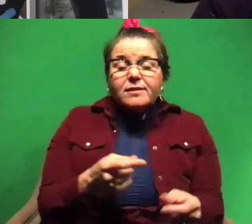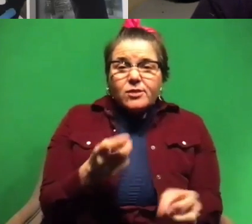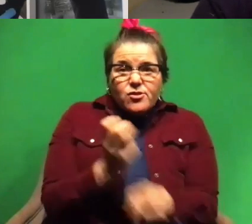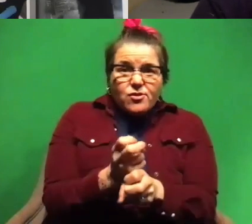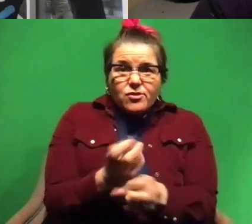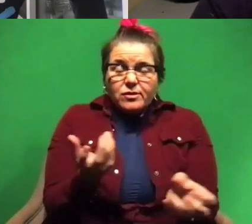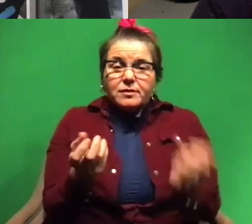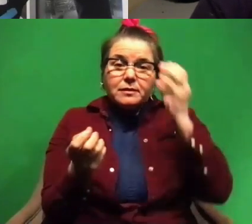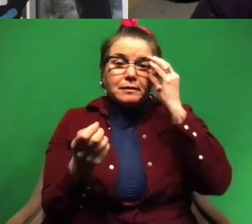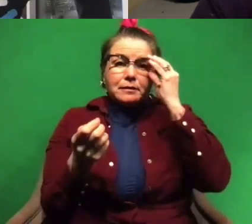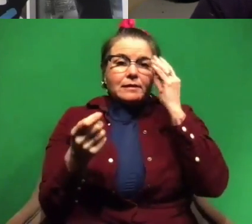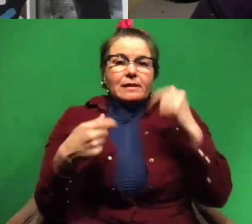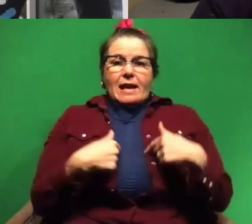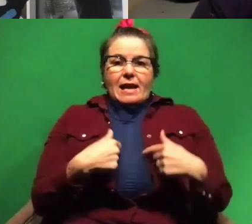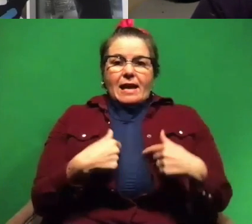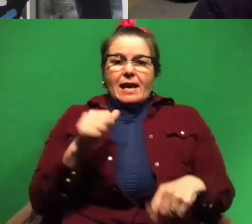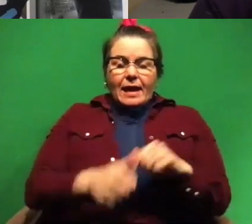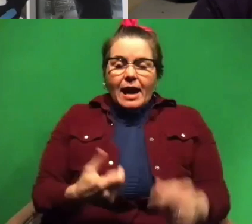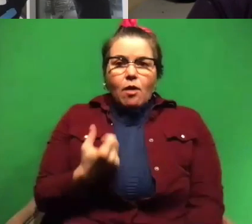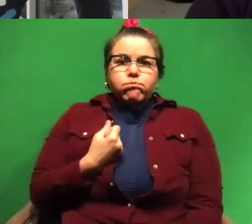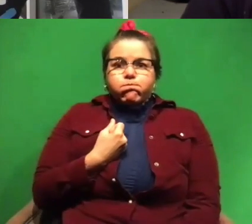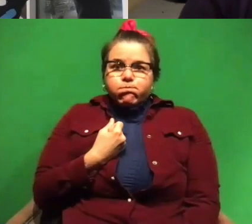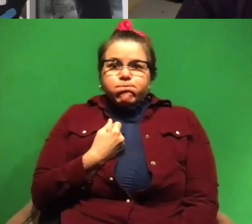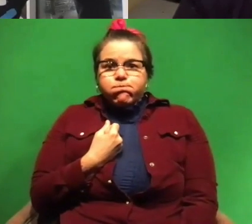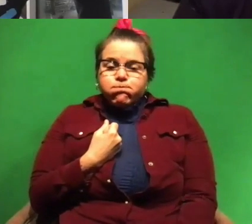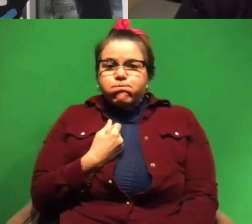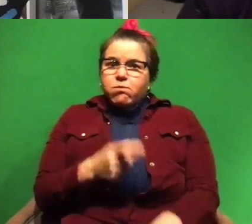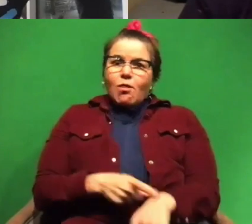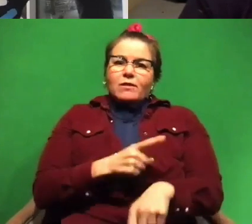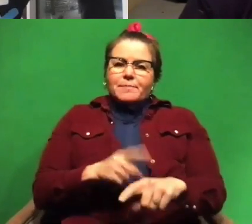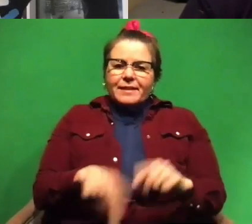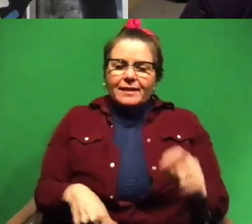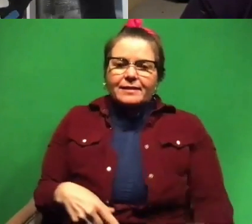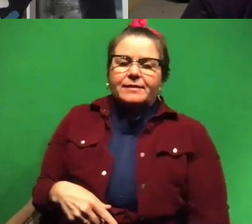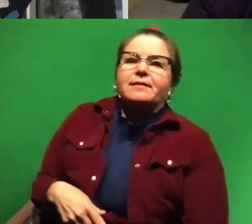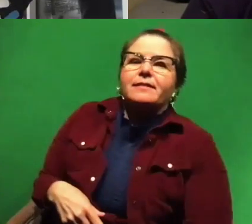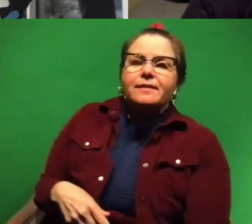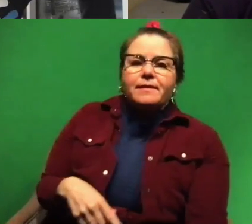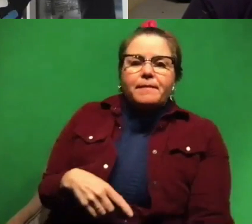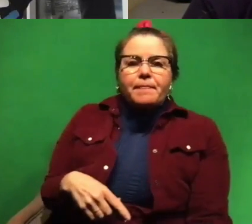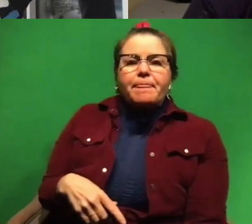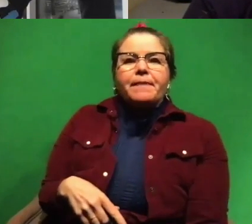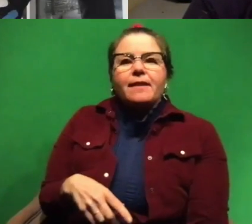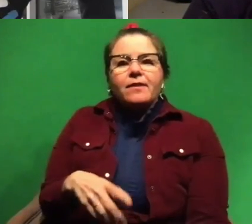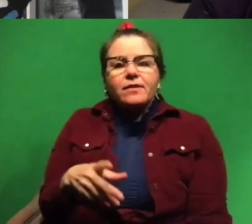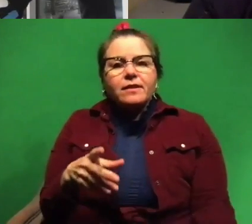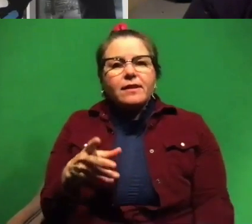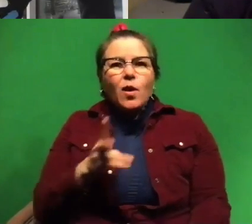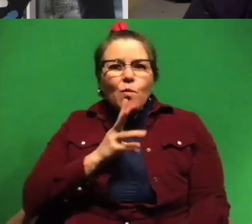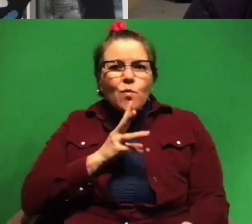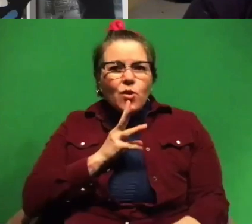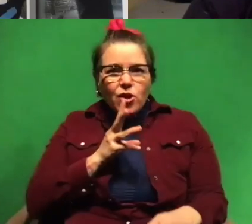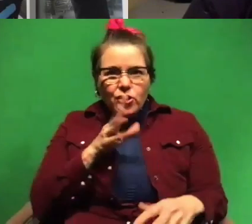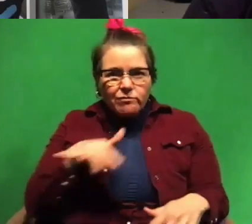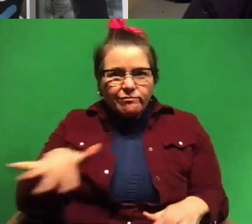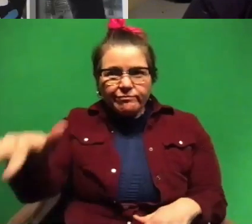because you know, I can't hold my breath for very long and you know, all that stuff. And it's a watery world in there. So,